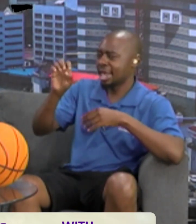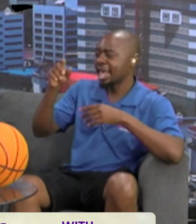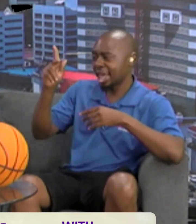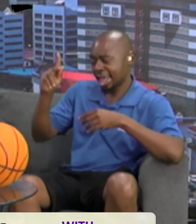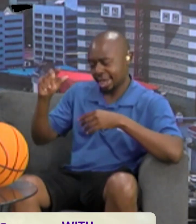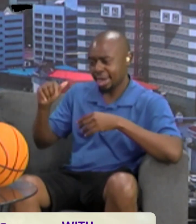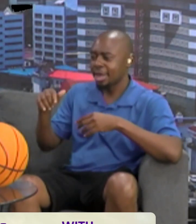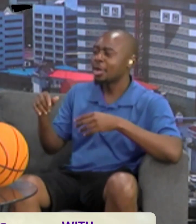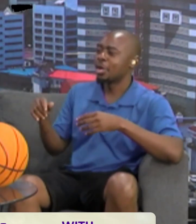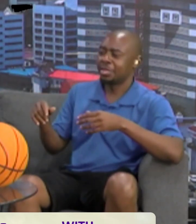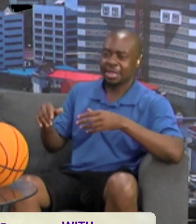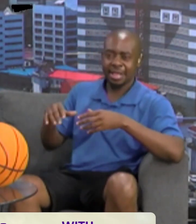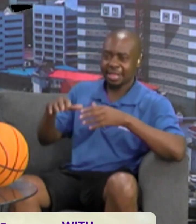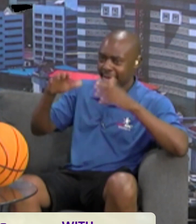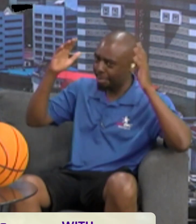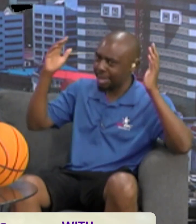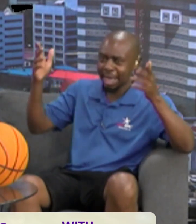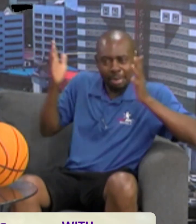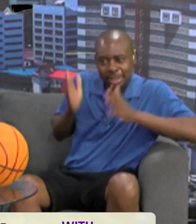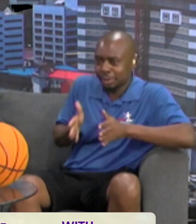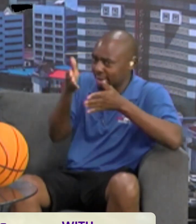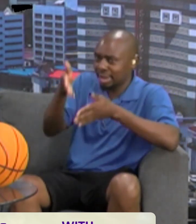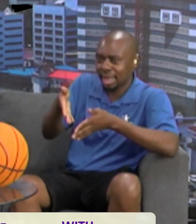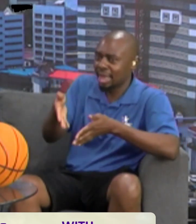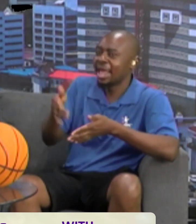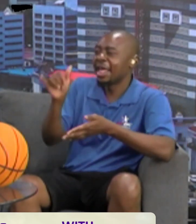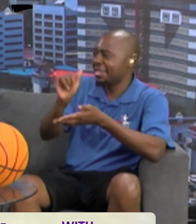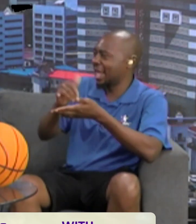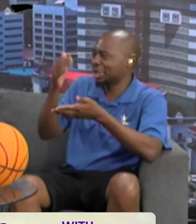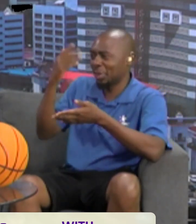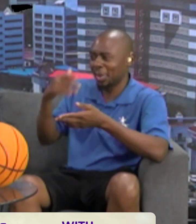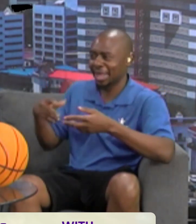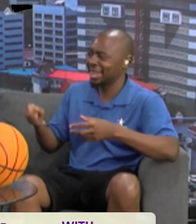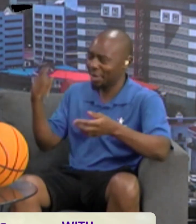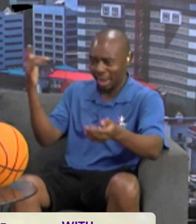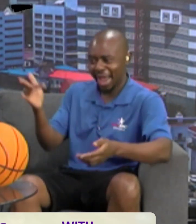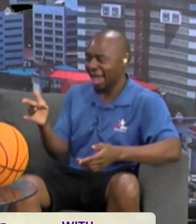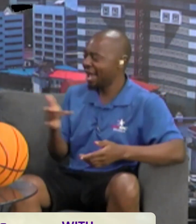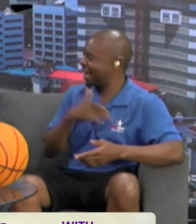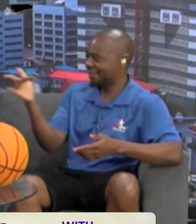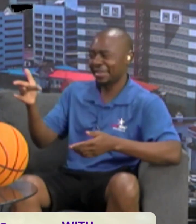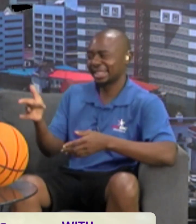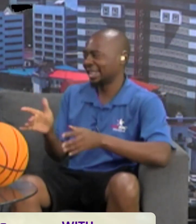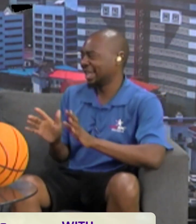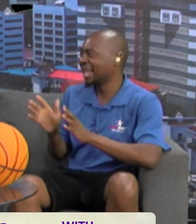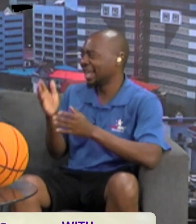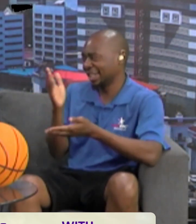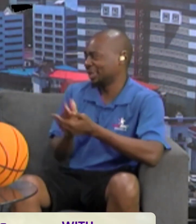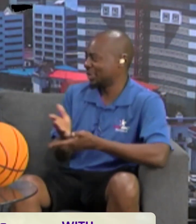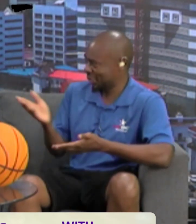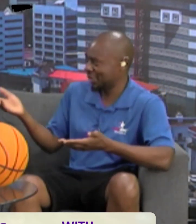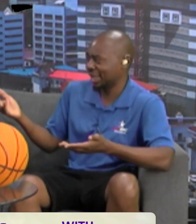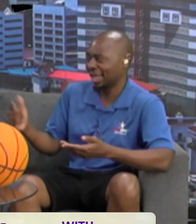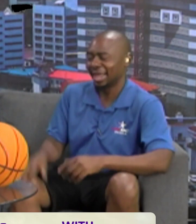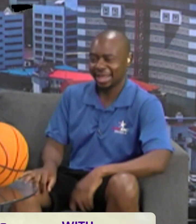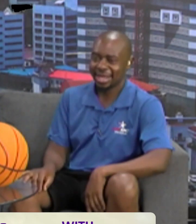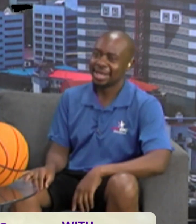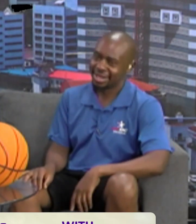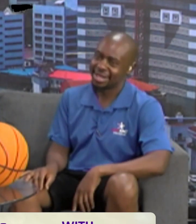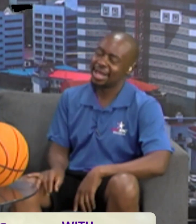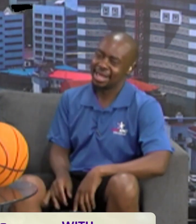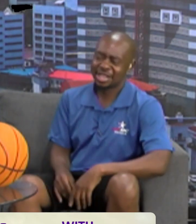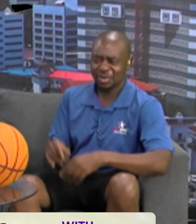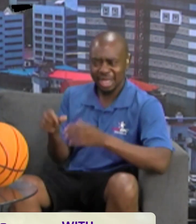losing Kane, Right. that affected them mentally. I think he was a very critical and vital player, and I believe that really affected